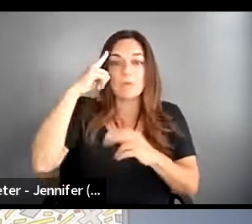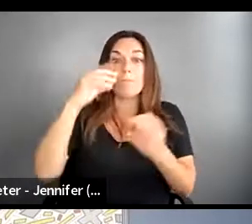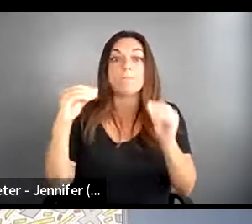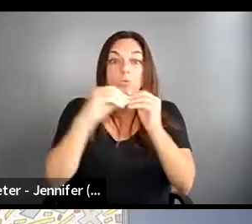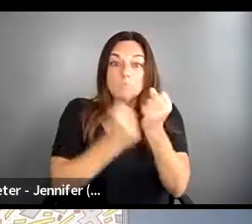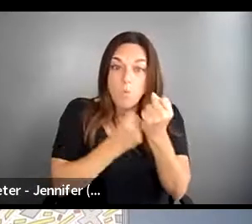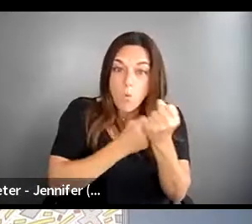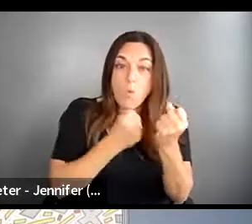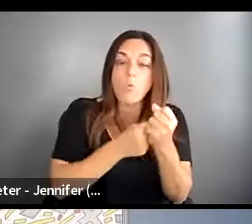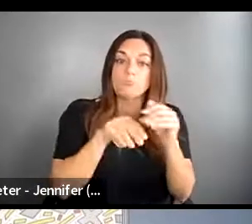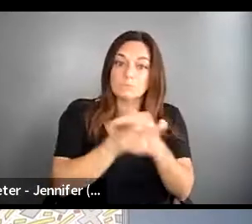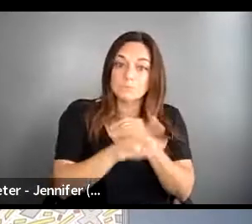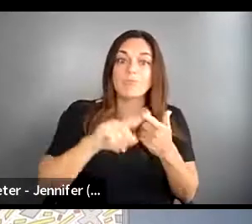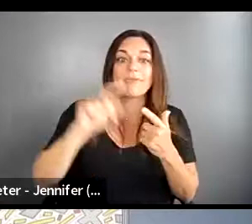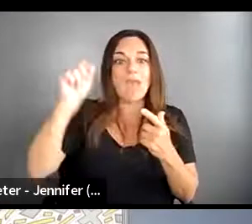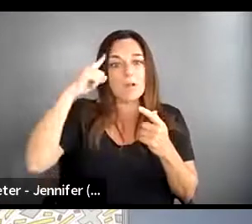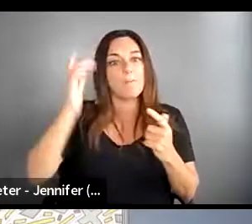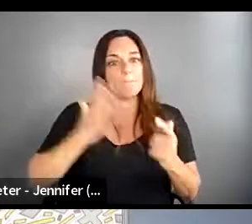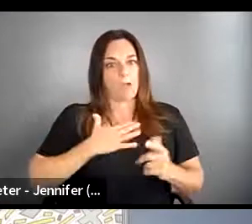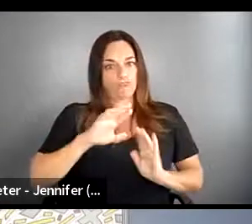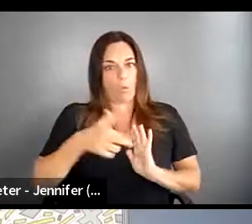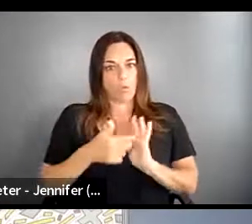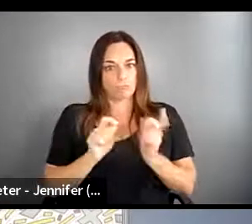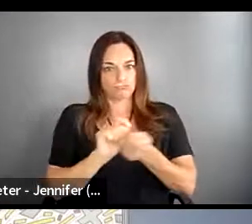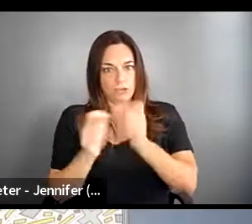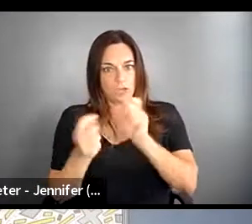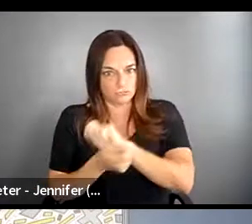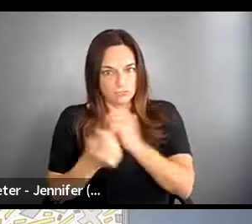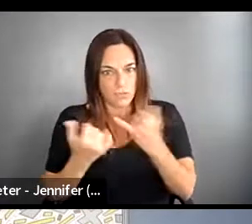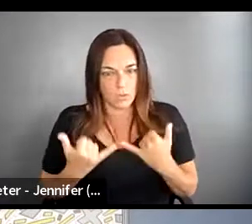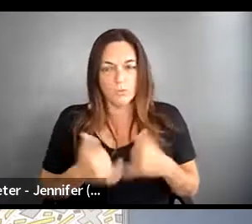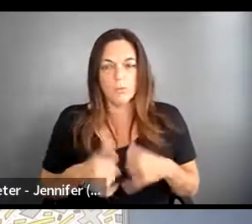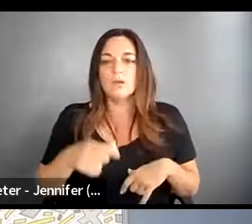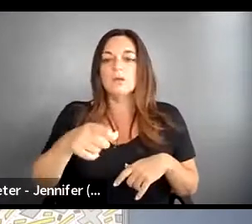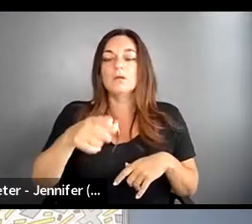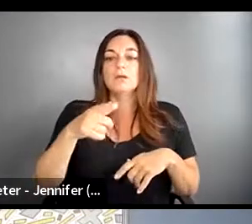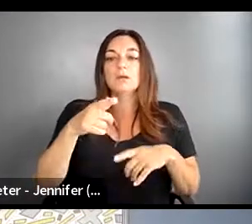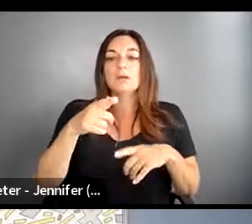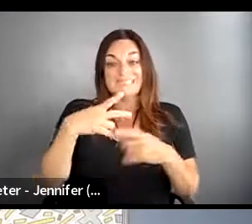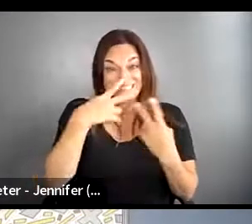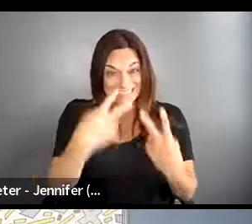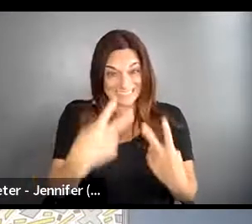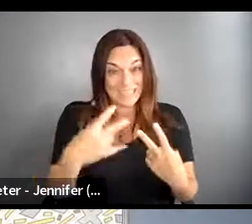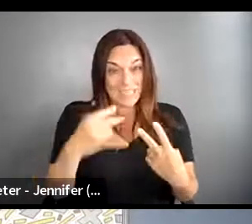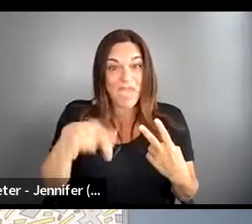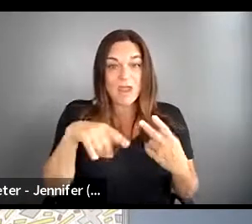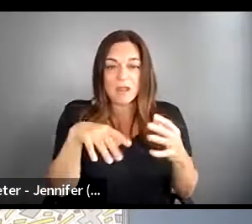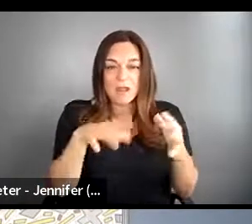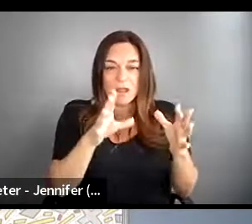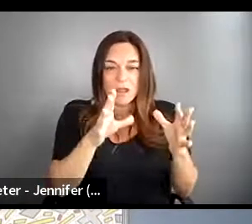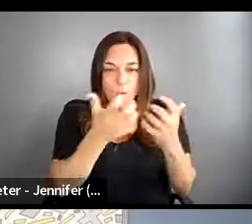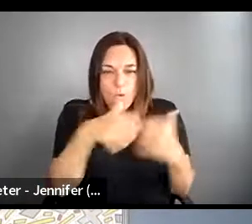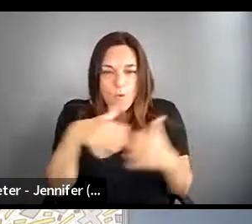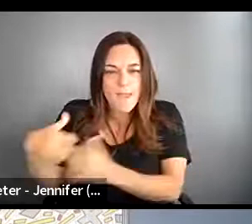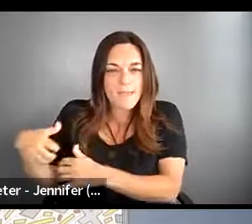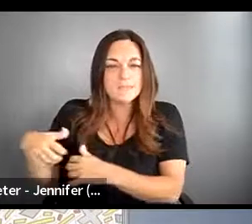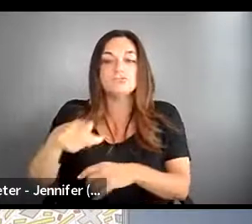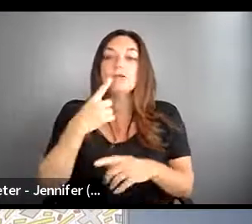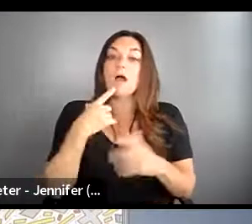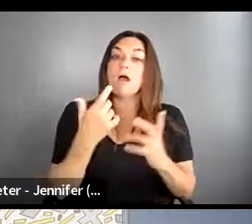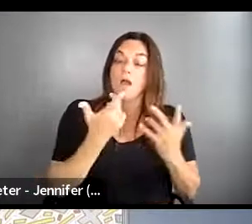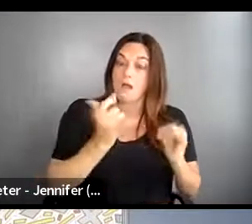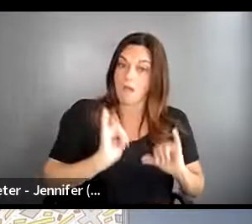Capitol, you know, my role has changed. So now as senior policy organizer, instead of initiating some of the